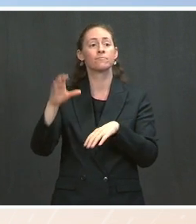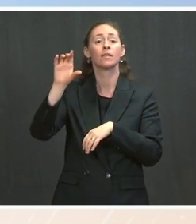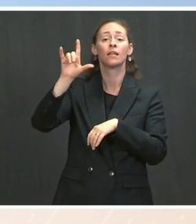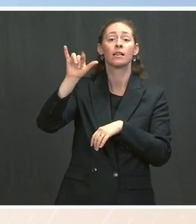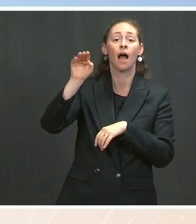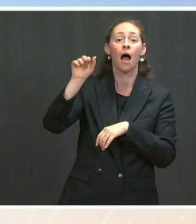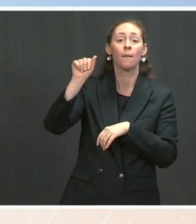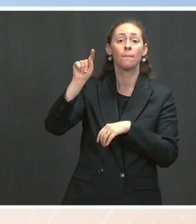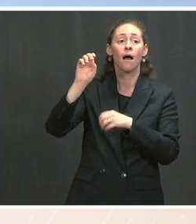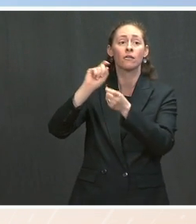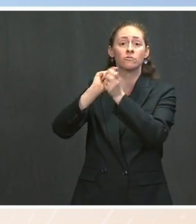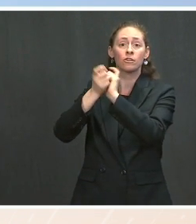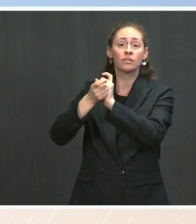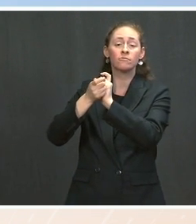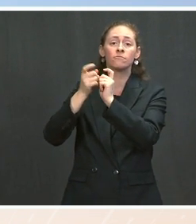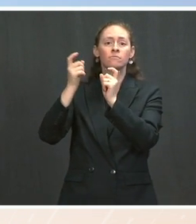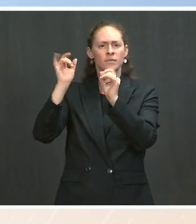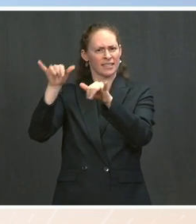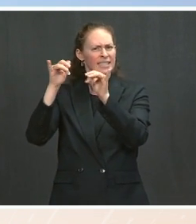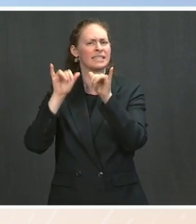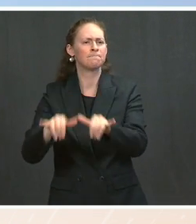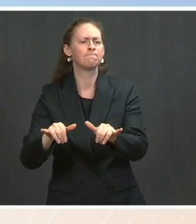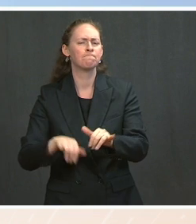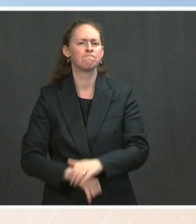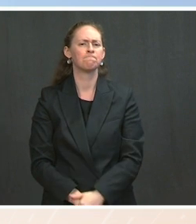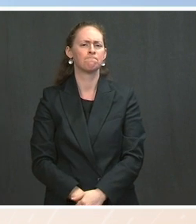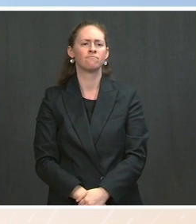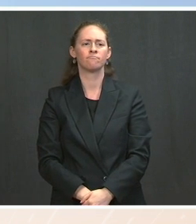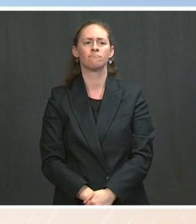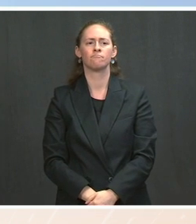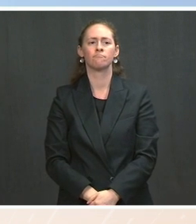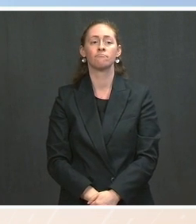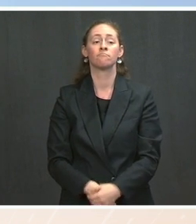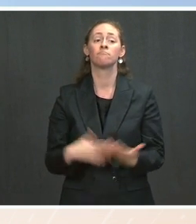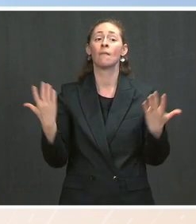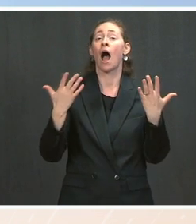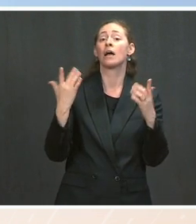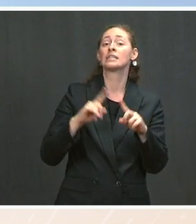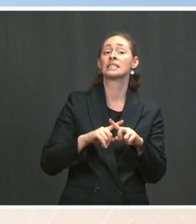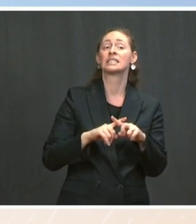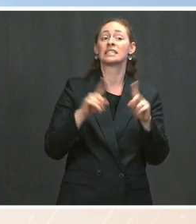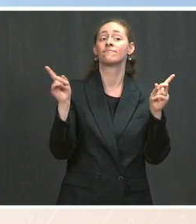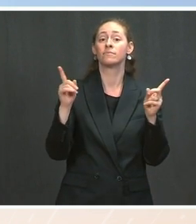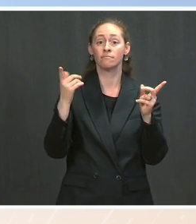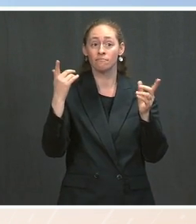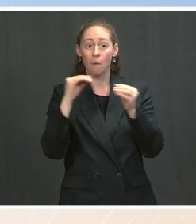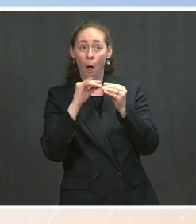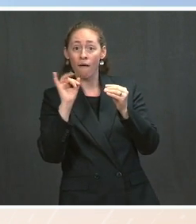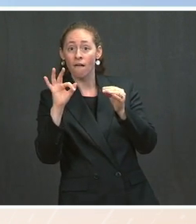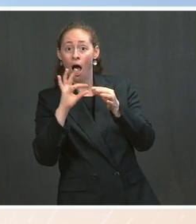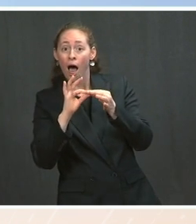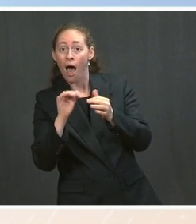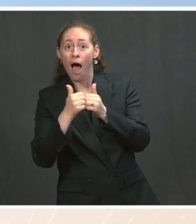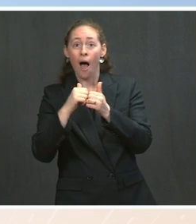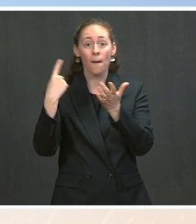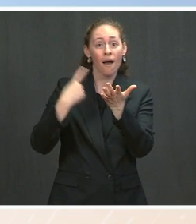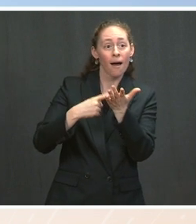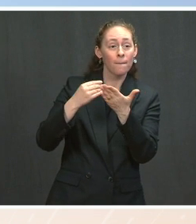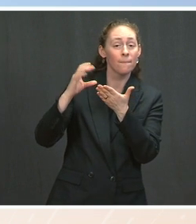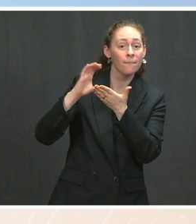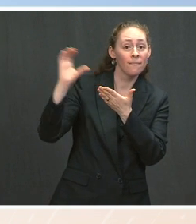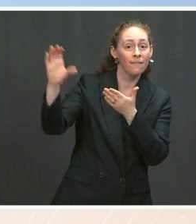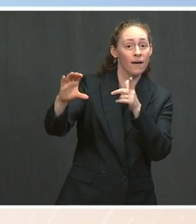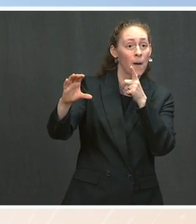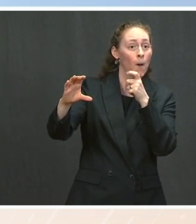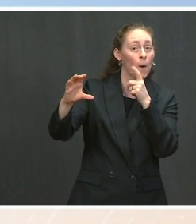you would like to pay for all of this? We also reiterated, or the intention is to reiterate, the fact that the president is not willing to